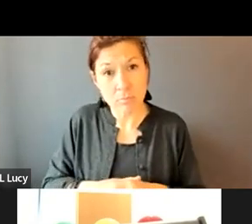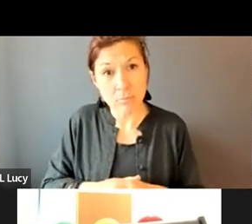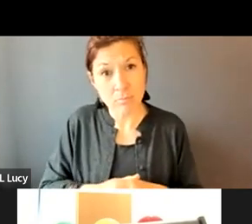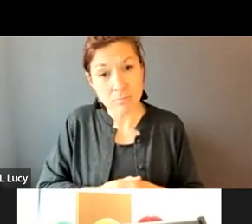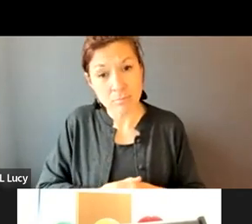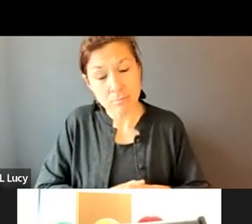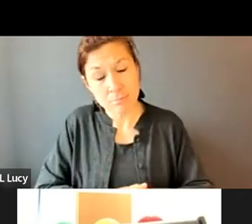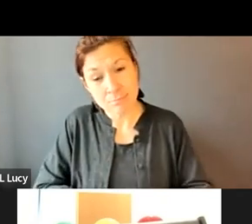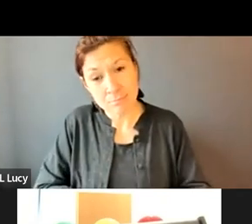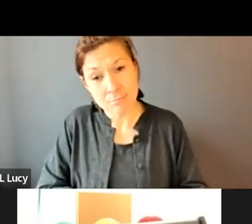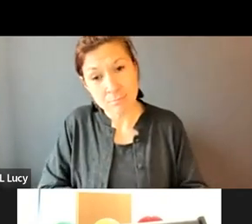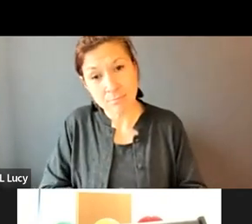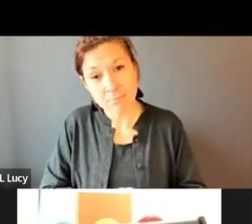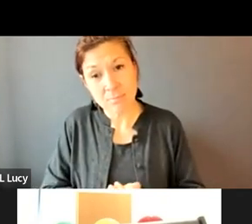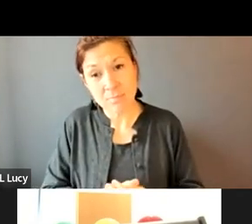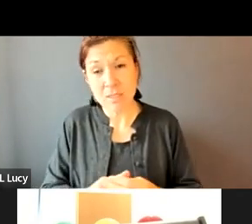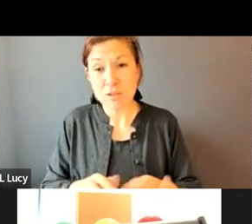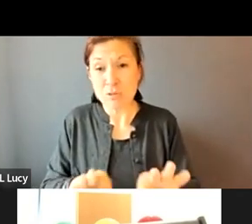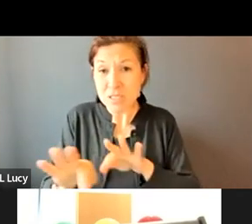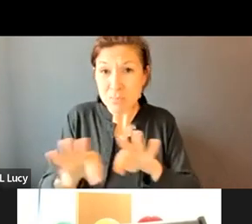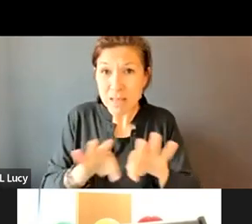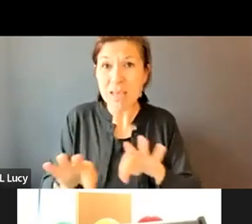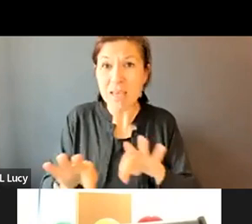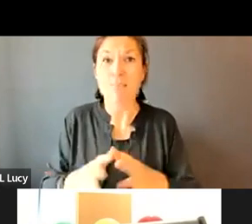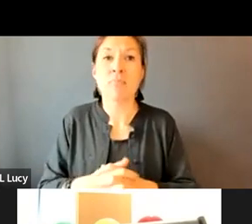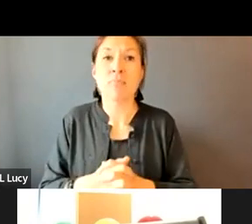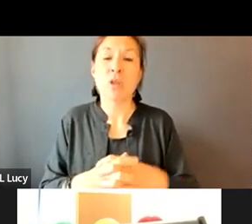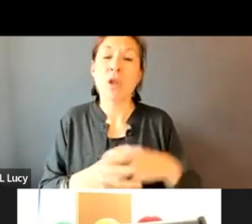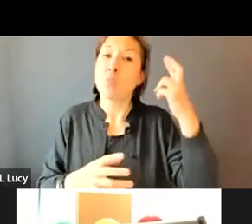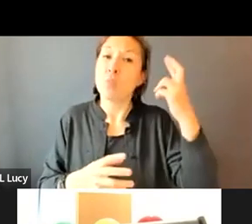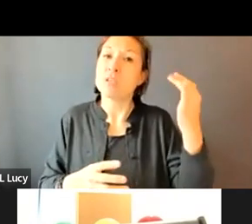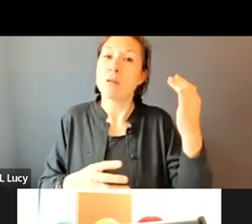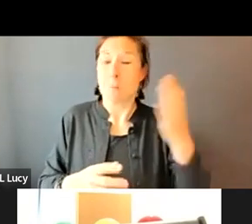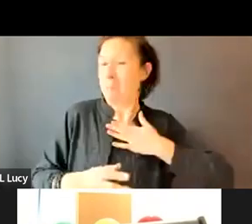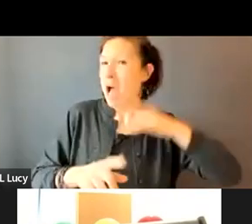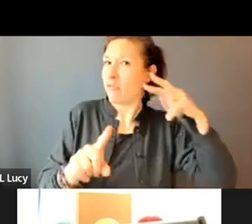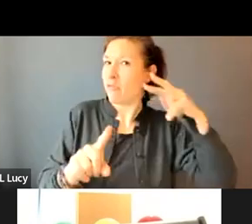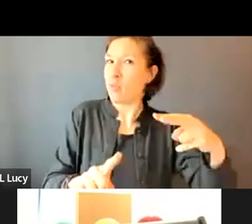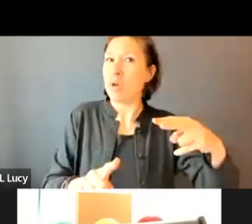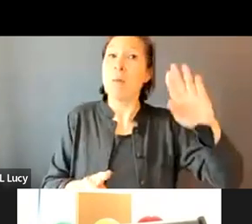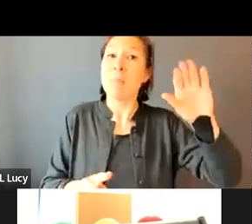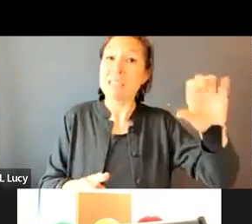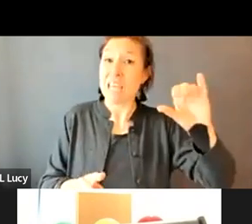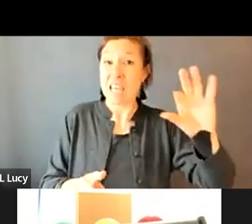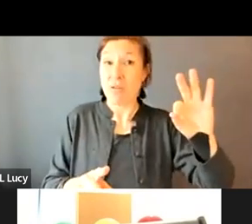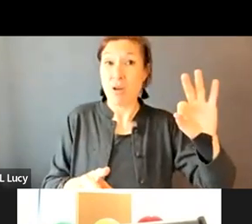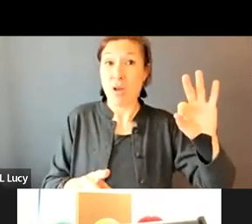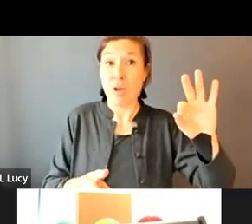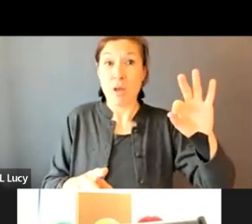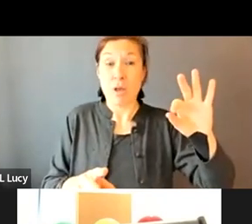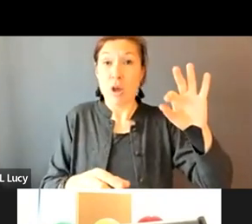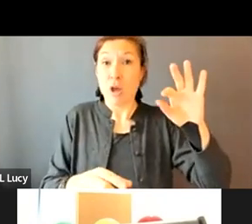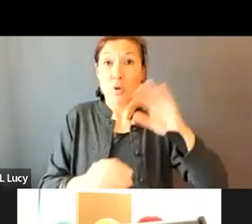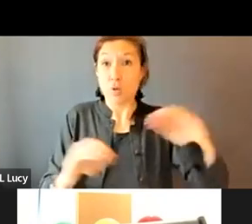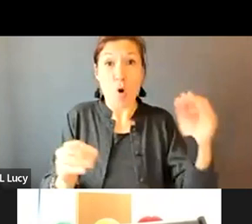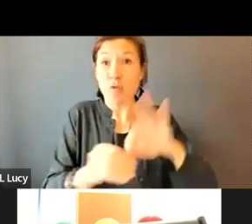the importance according today is the fact that if we don't vote the budget goes to the mayor the